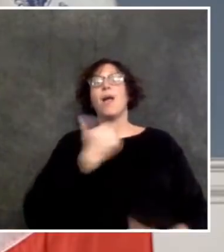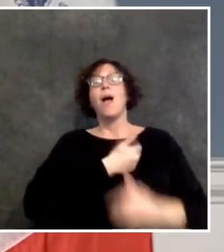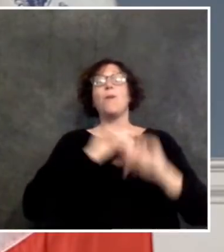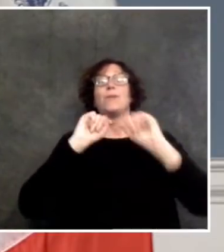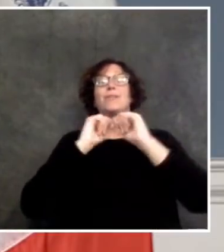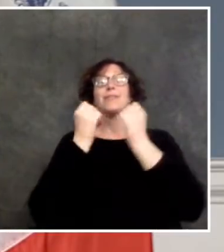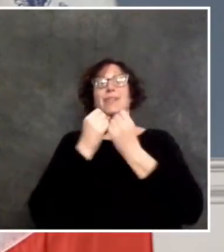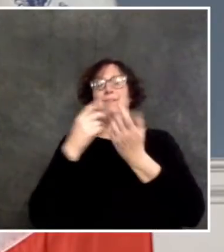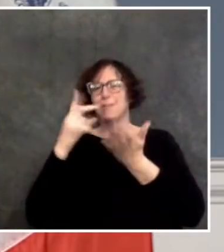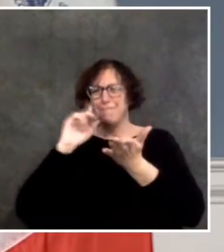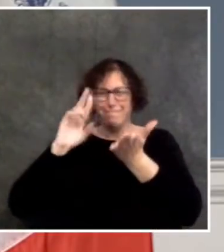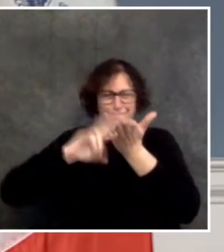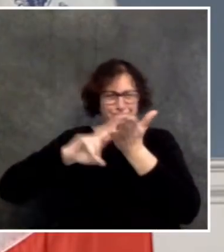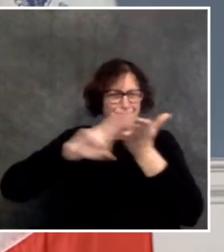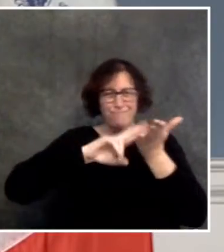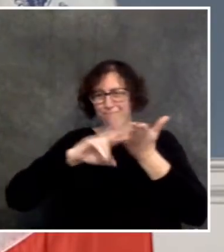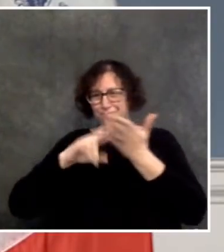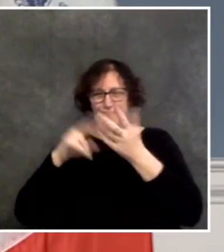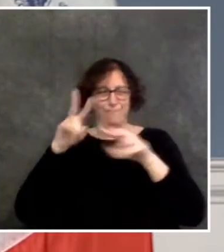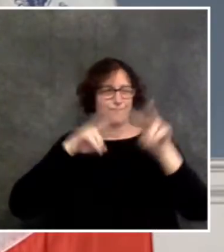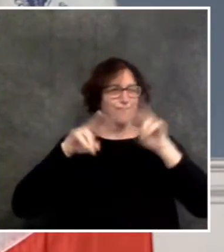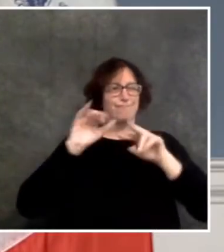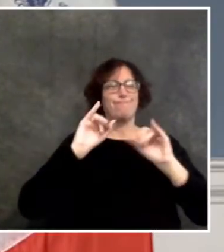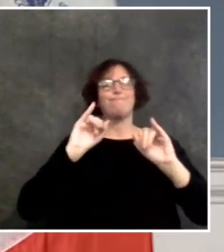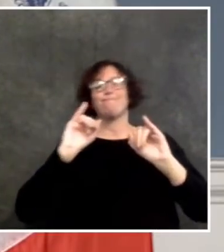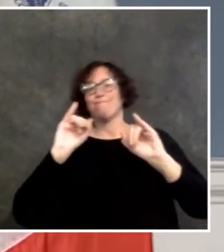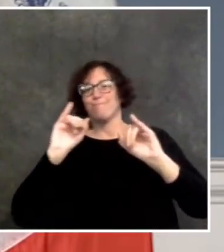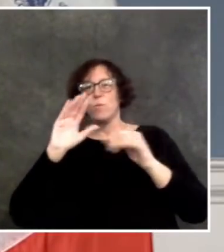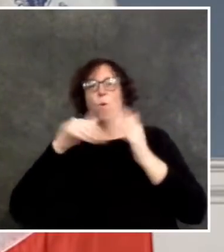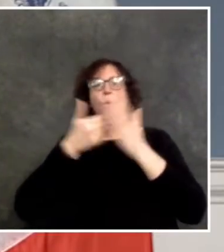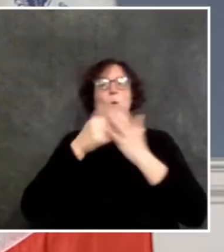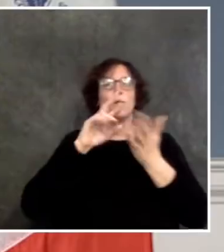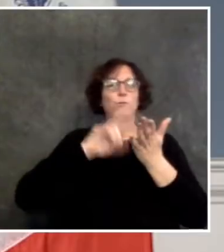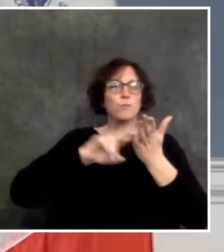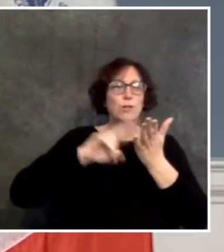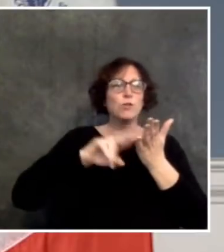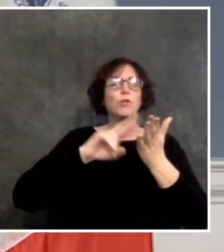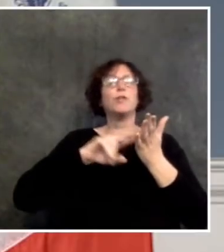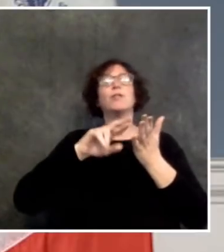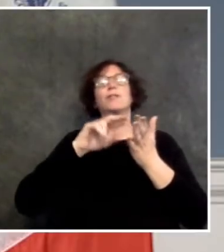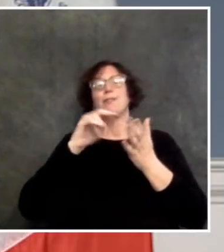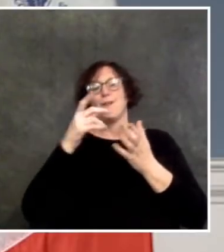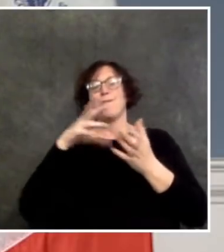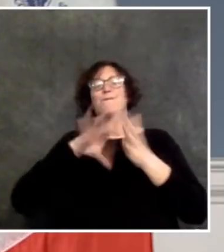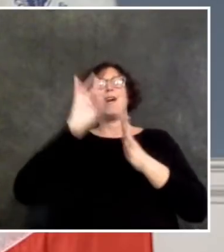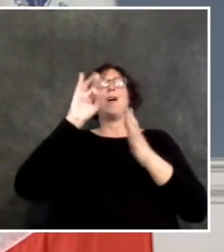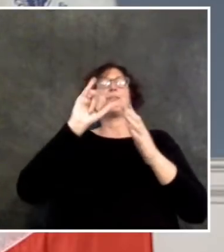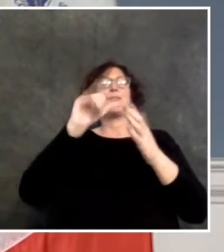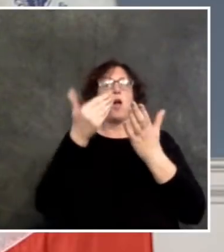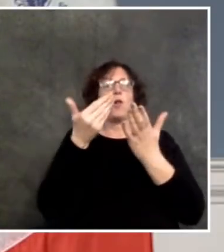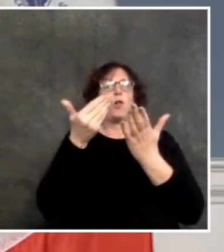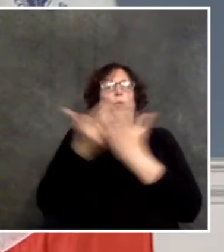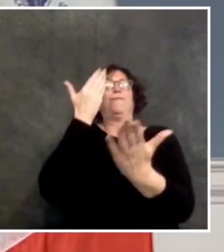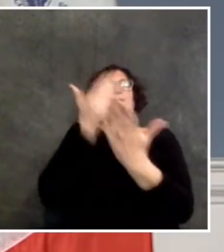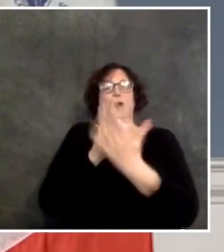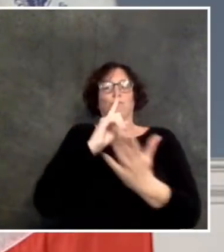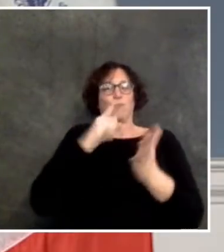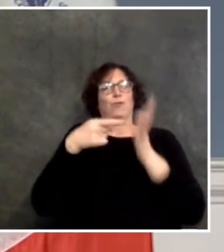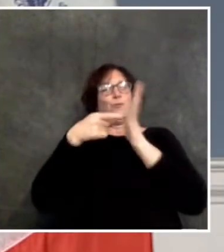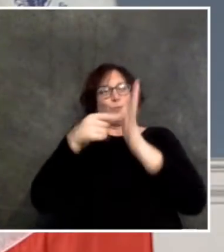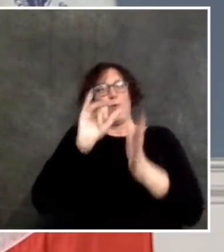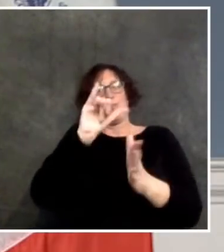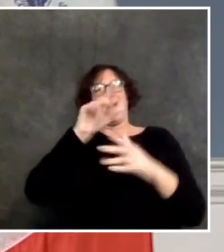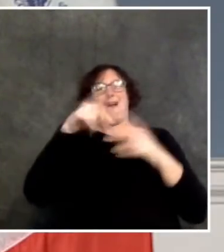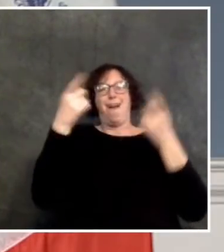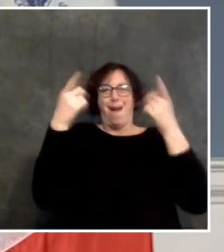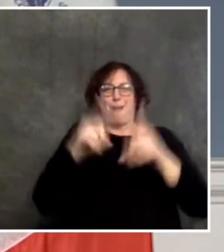actually started to show some meaningful evidence about asymptomatic transmission. By the way, those are some